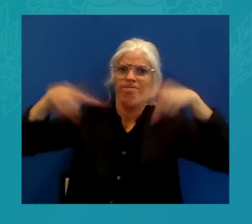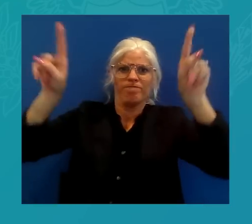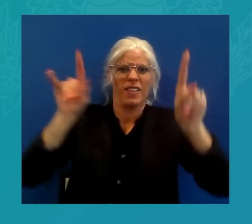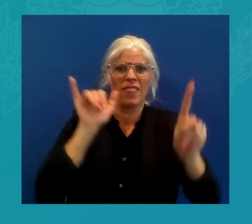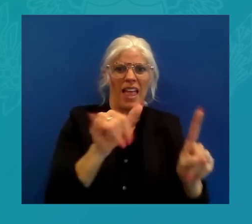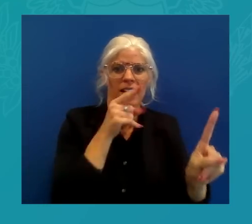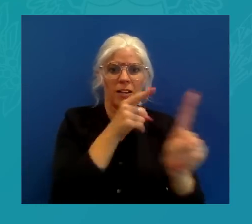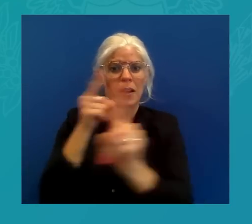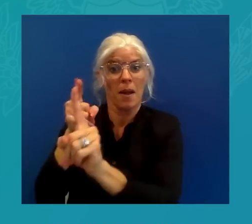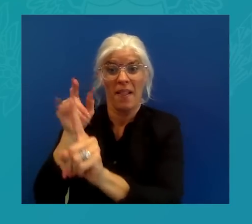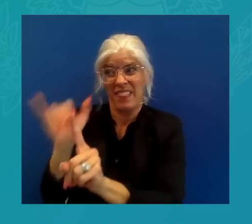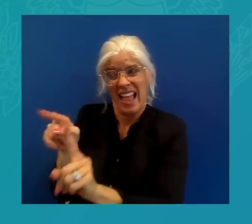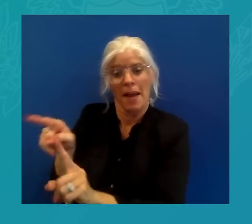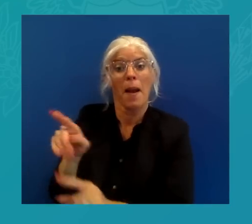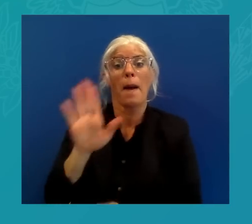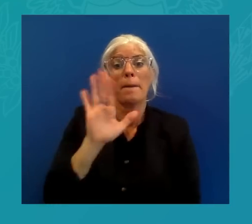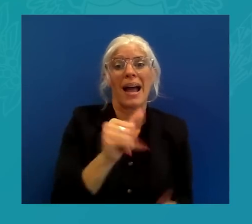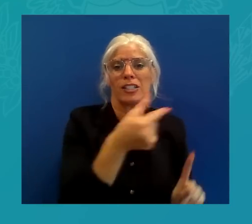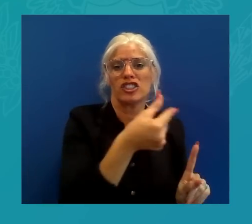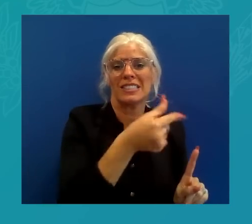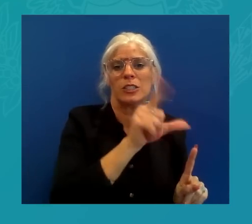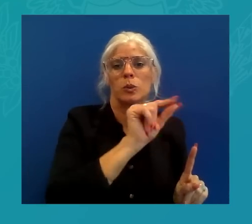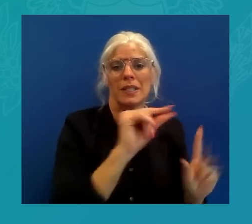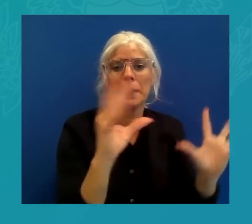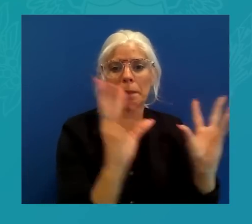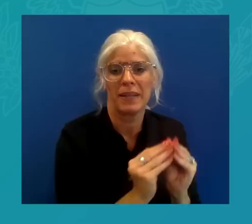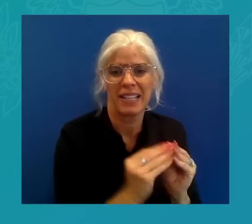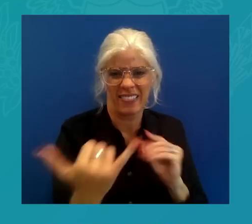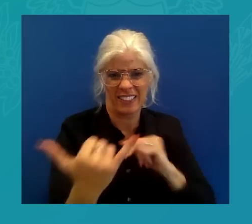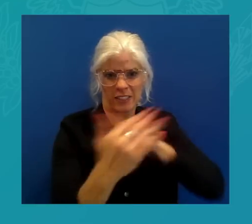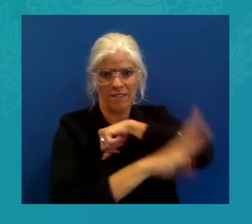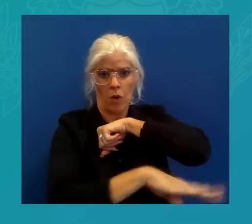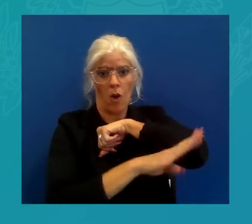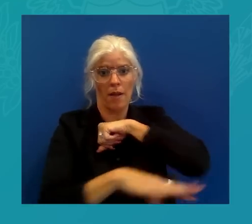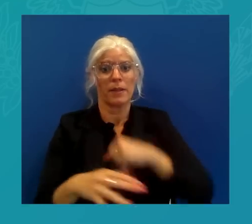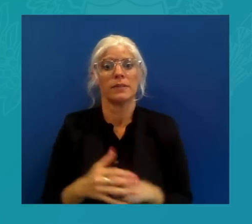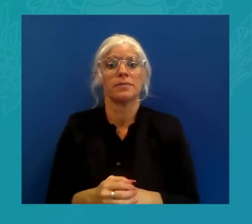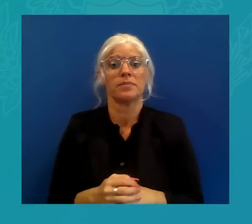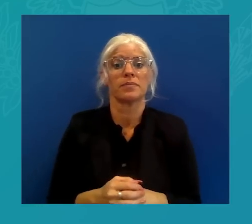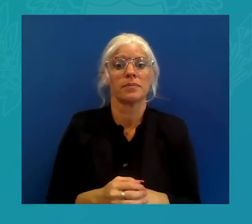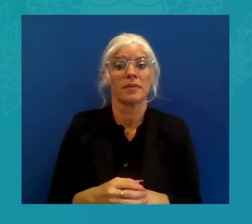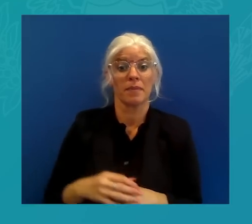fall. At my invitation, President Banga will join our